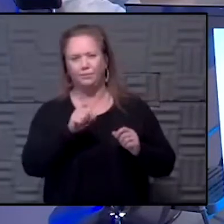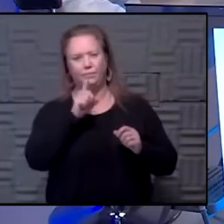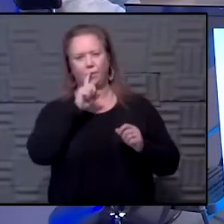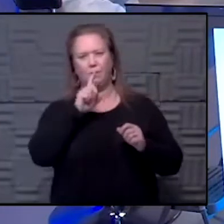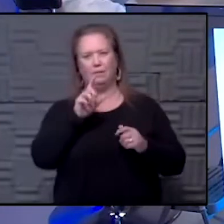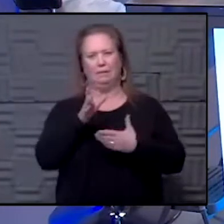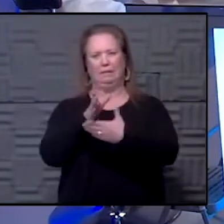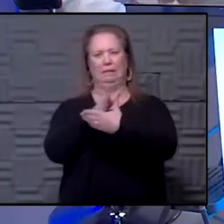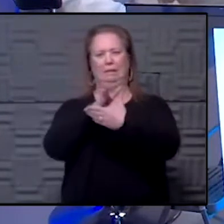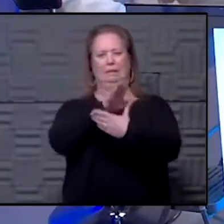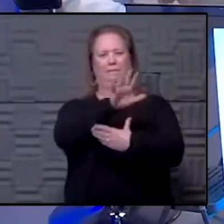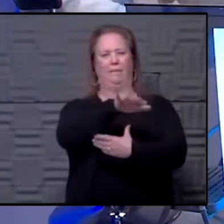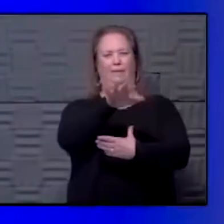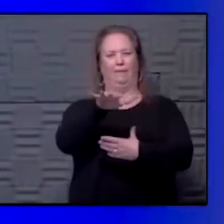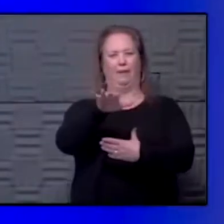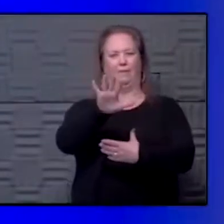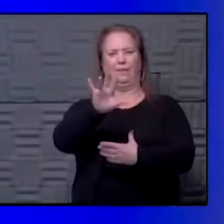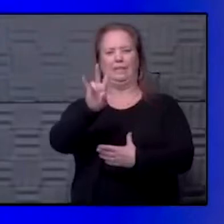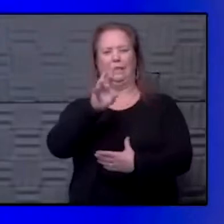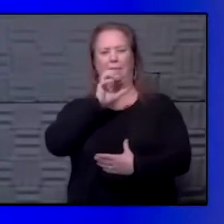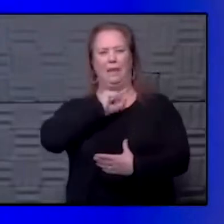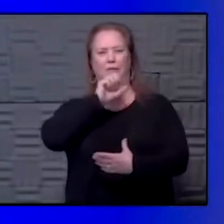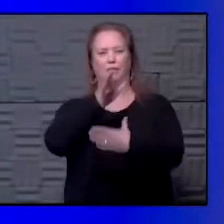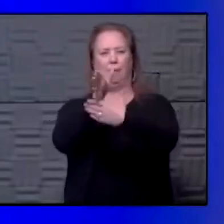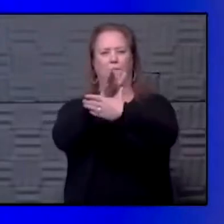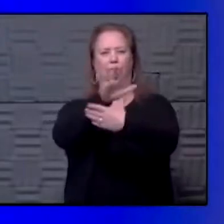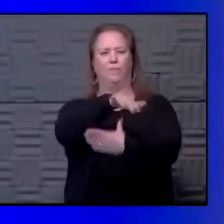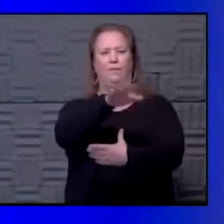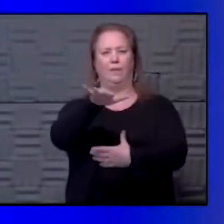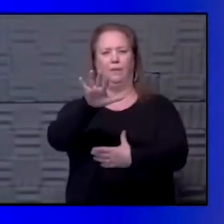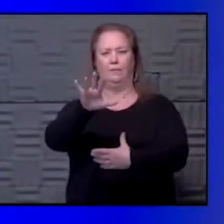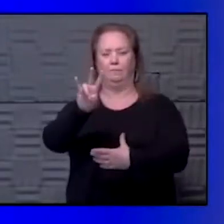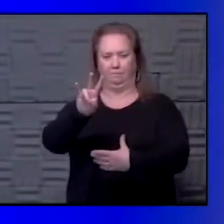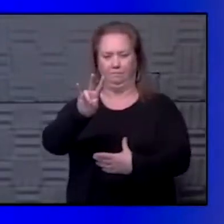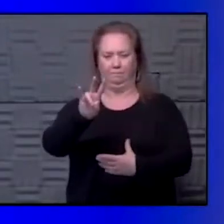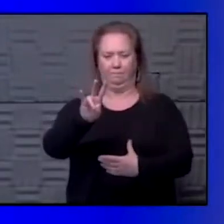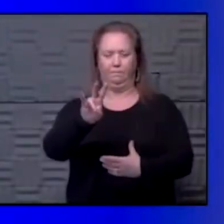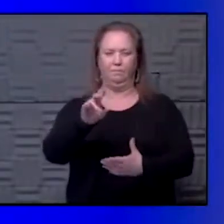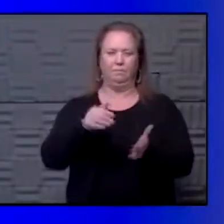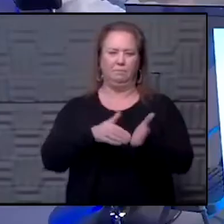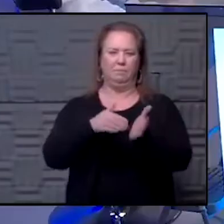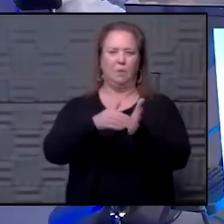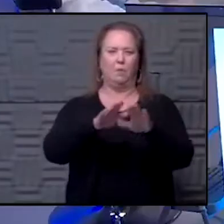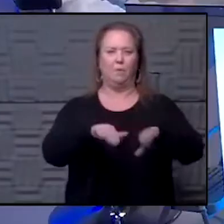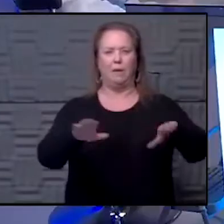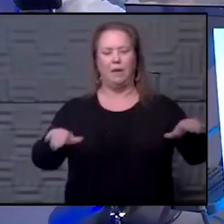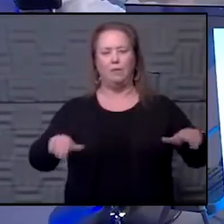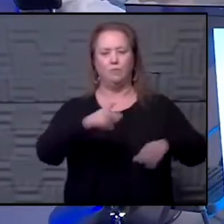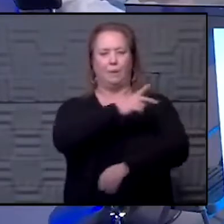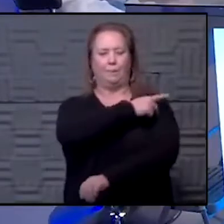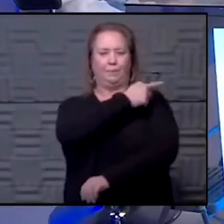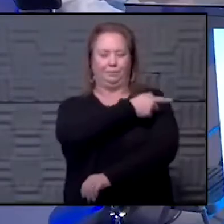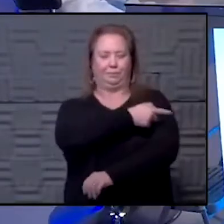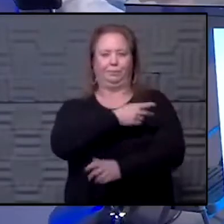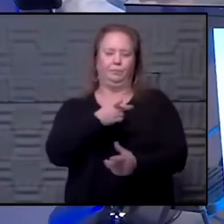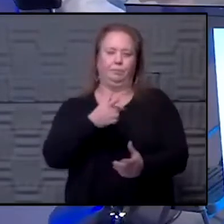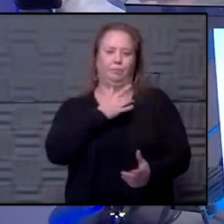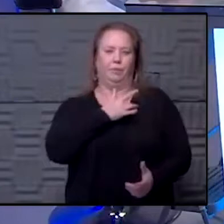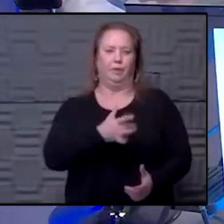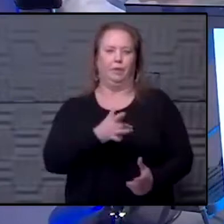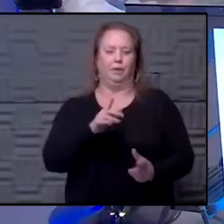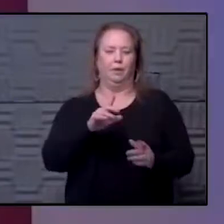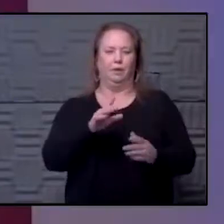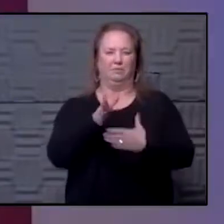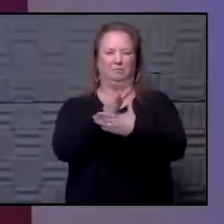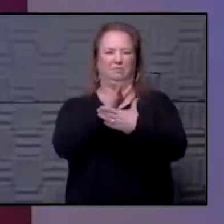really hovered between 55 and 57 years old for the average. Yeah, I mean, we have an occasional pediatric patient, but it's usually our